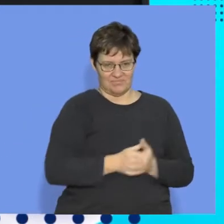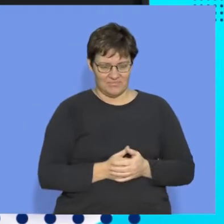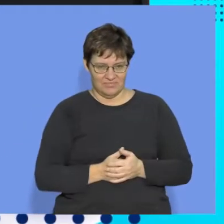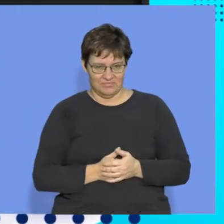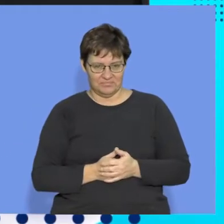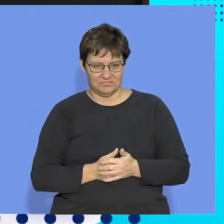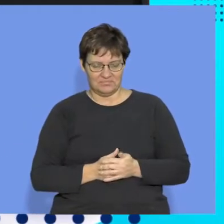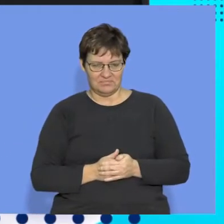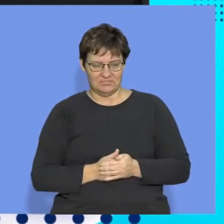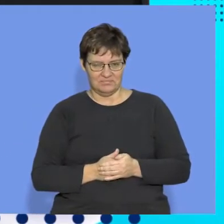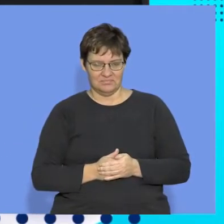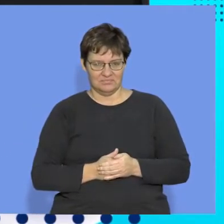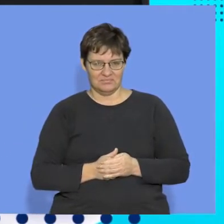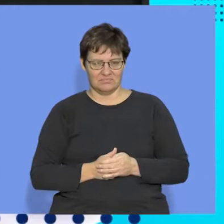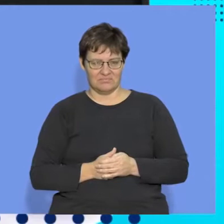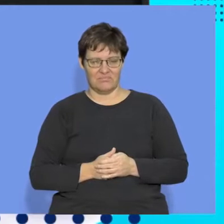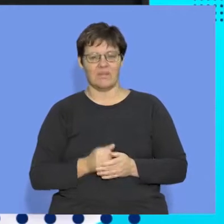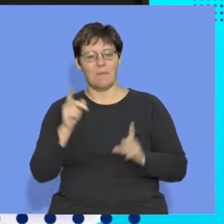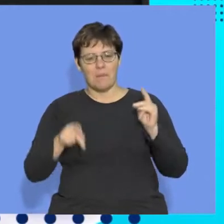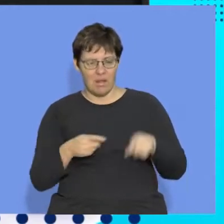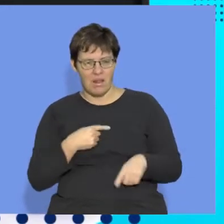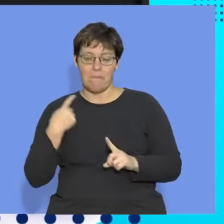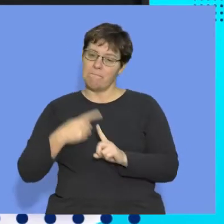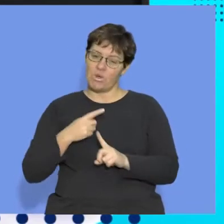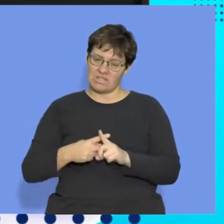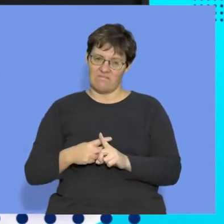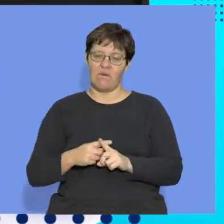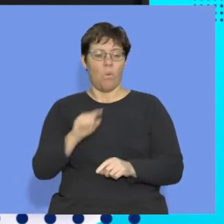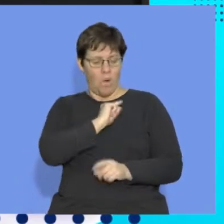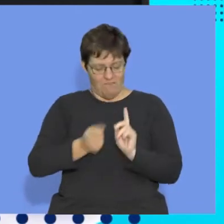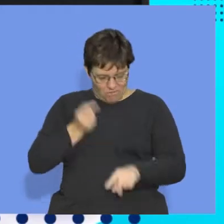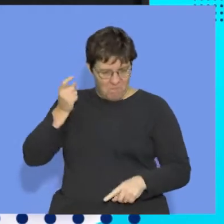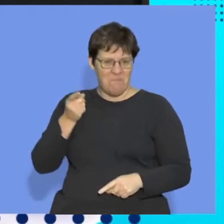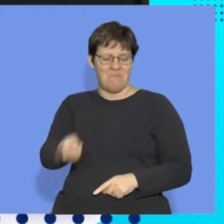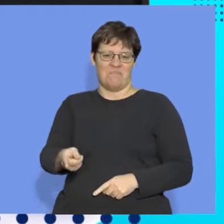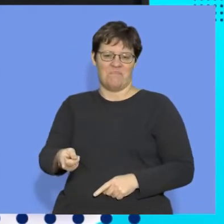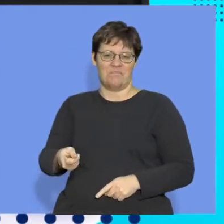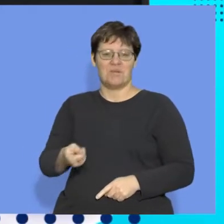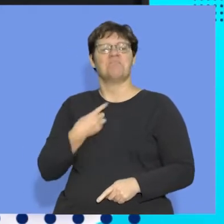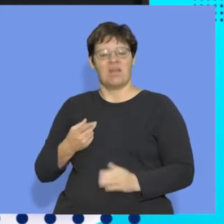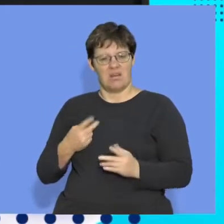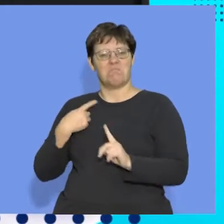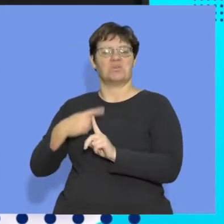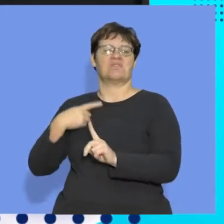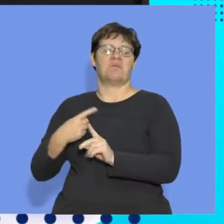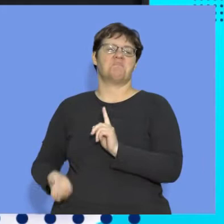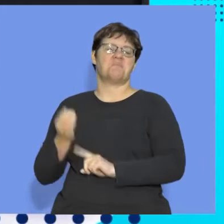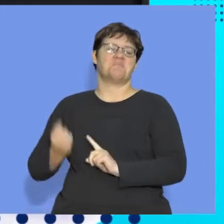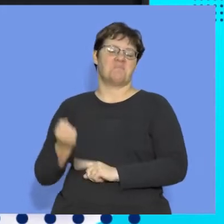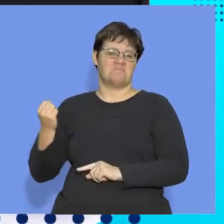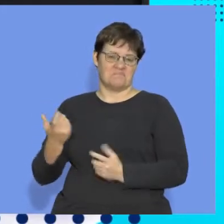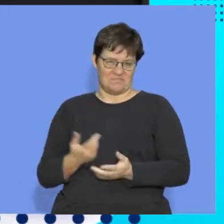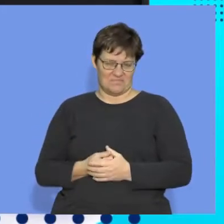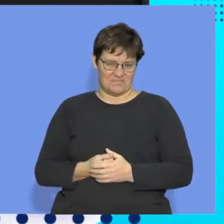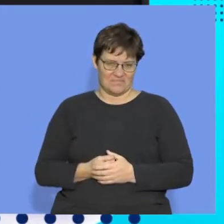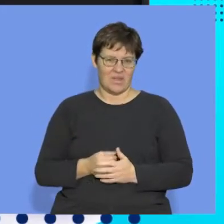Collecting data and people who test positive. And they can see that the higher proportion who actually go out